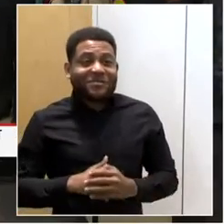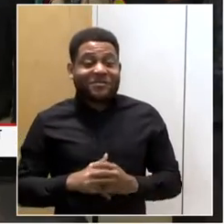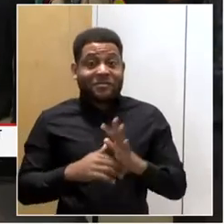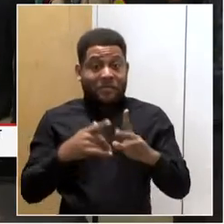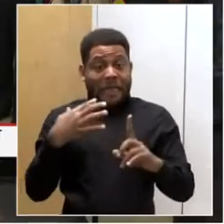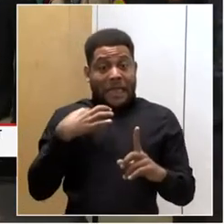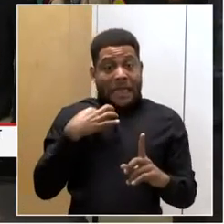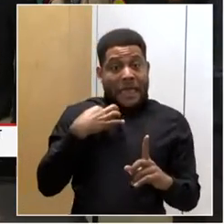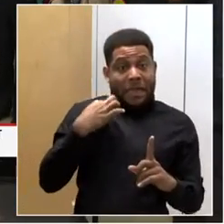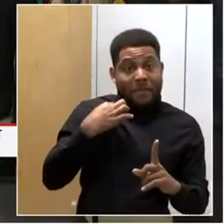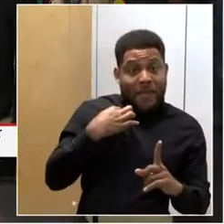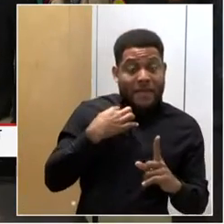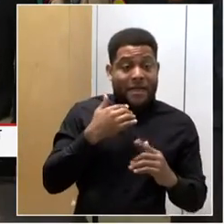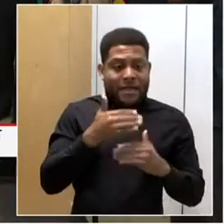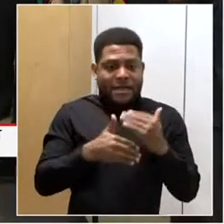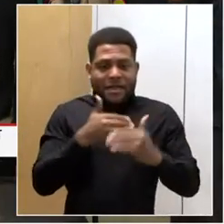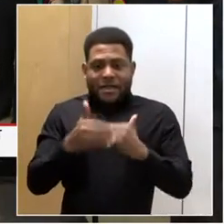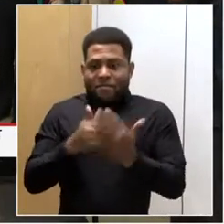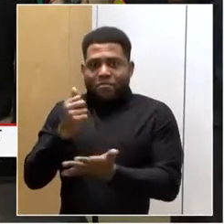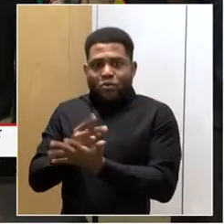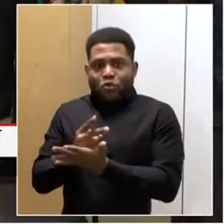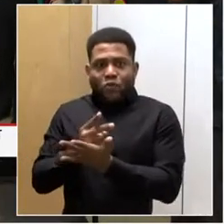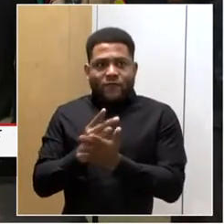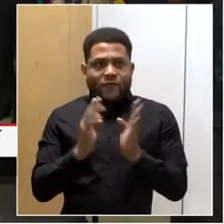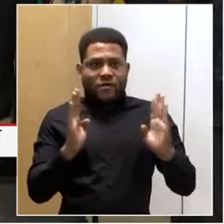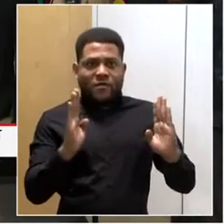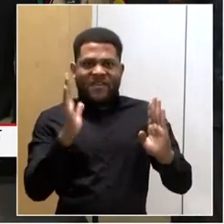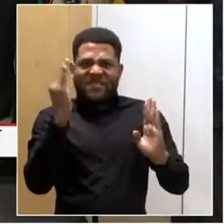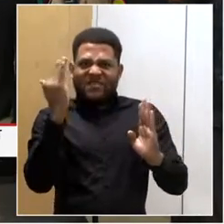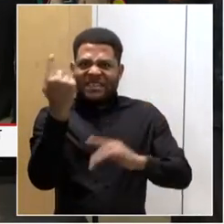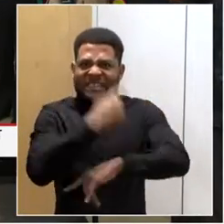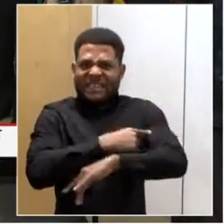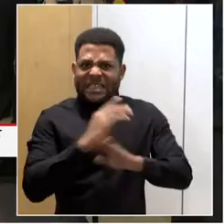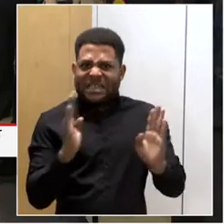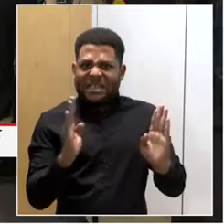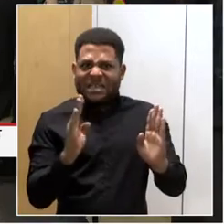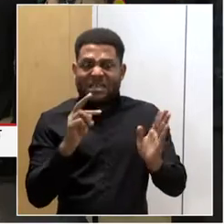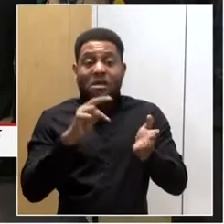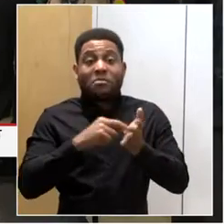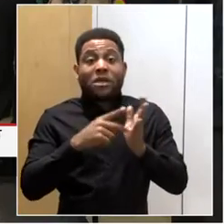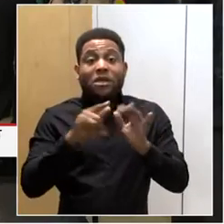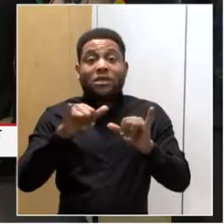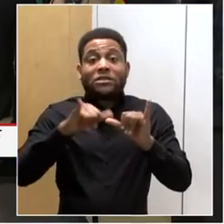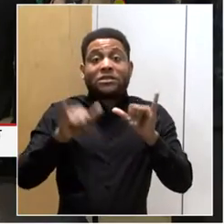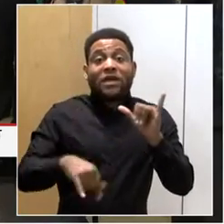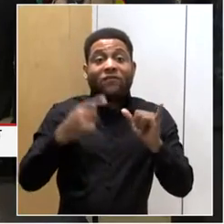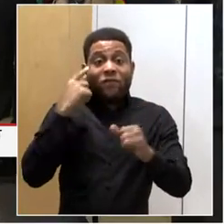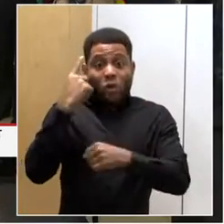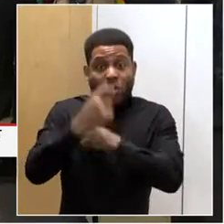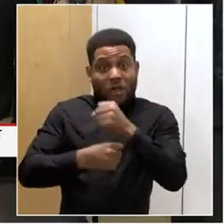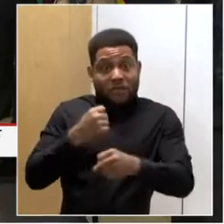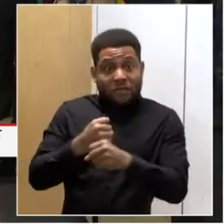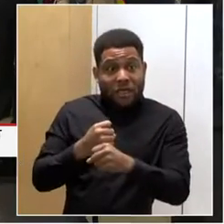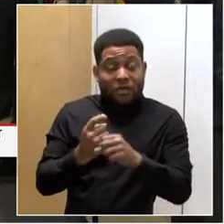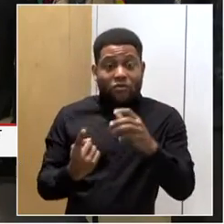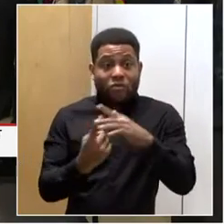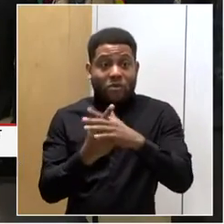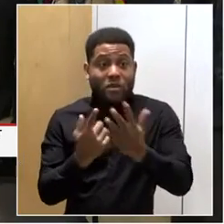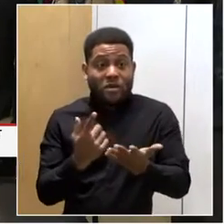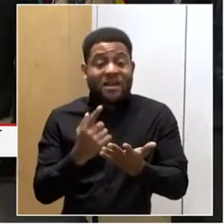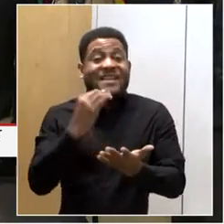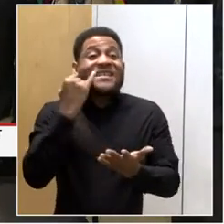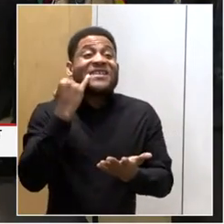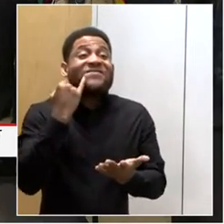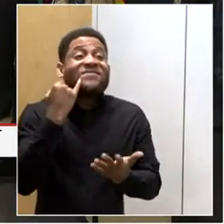of temporary certificates of occupancy for up to 1 year. That's great, right? Provided the space passes inspection, and we will work with